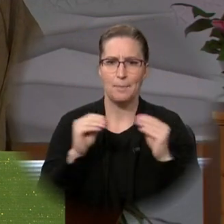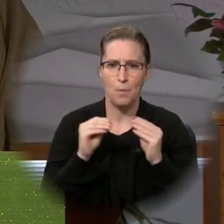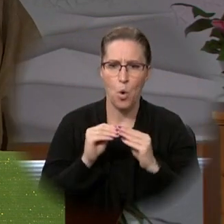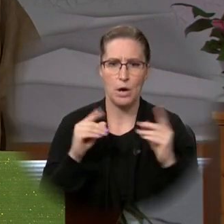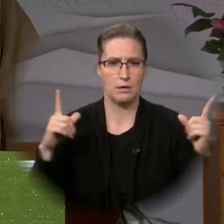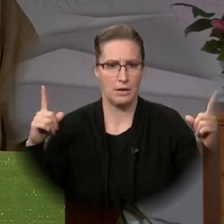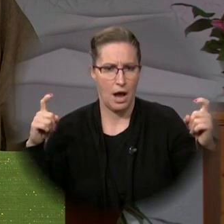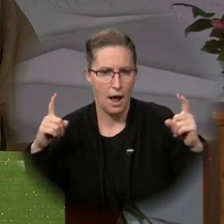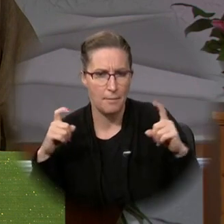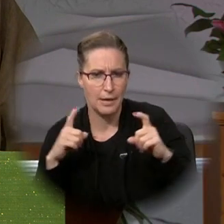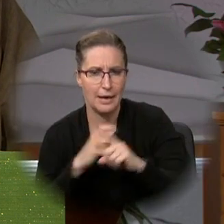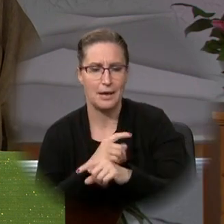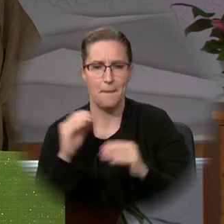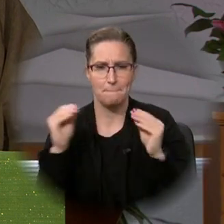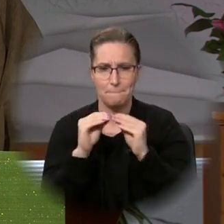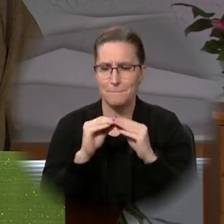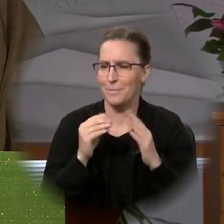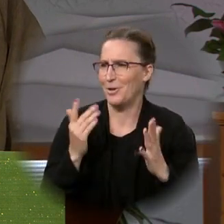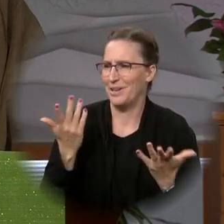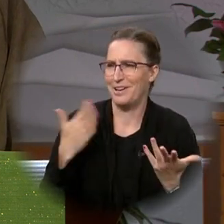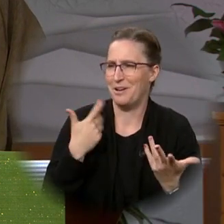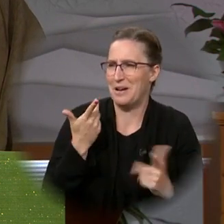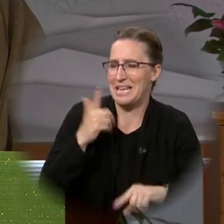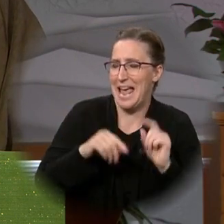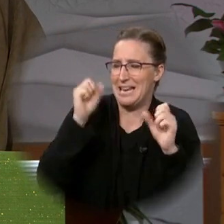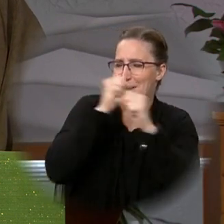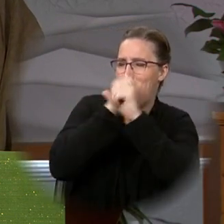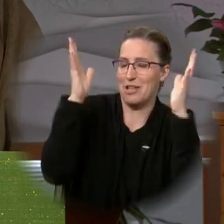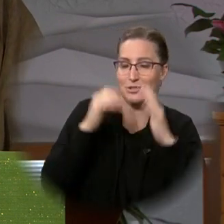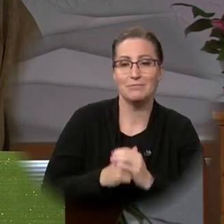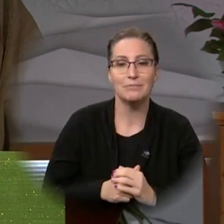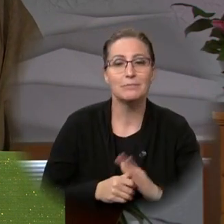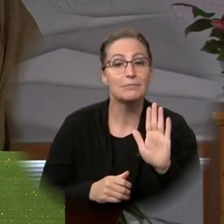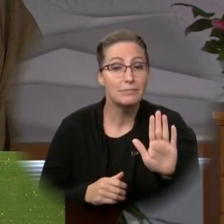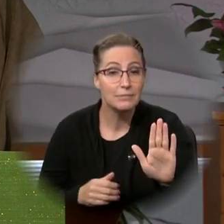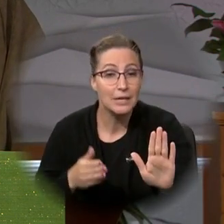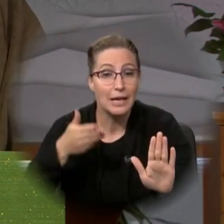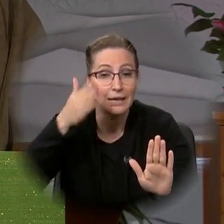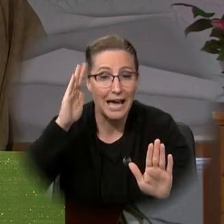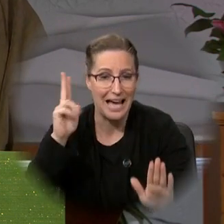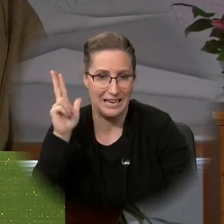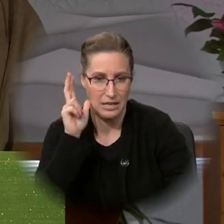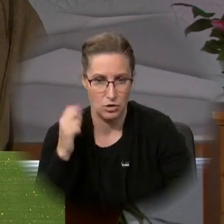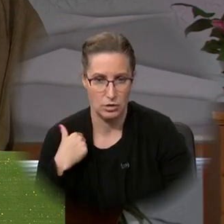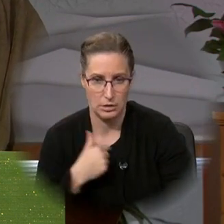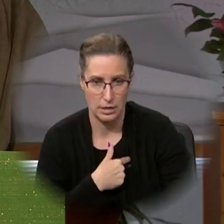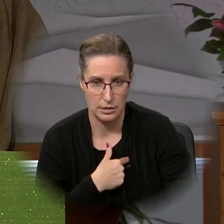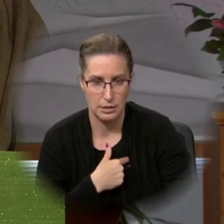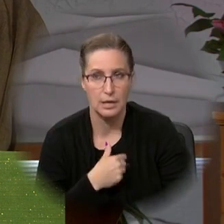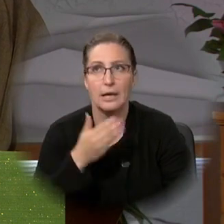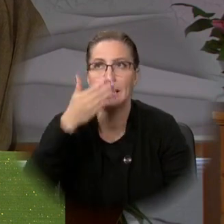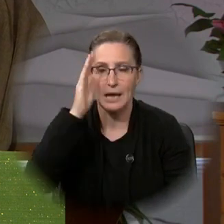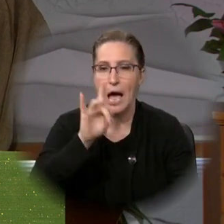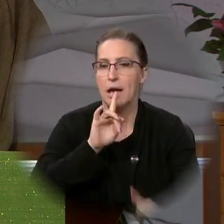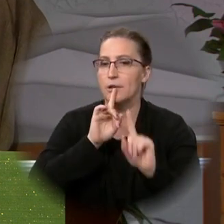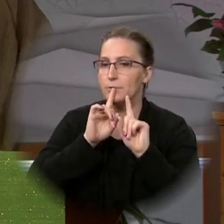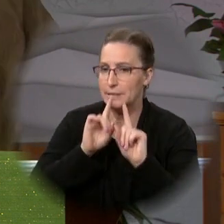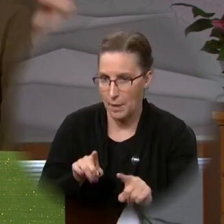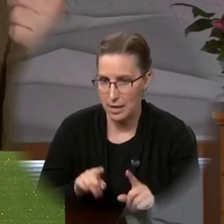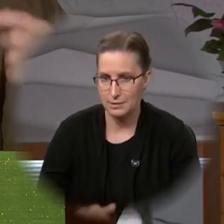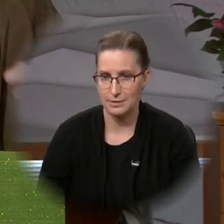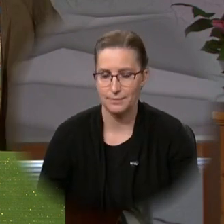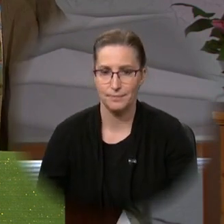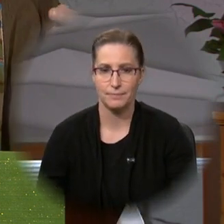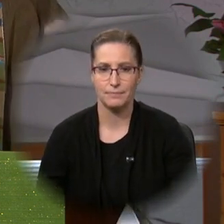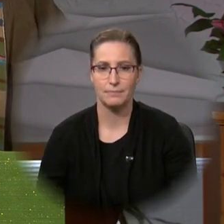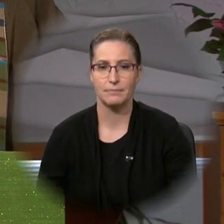multivalent than we can even imagine. So God does hear us and God does respond. And